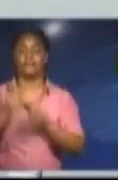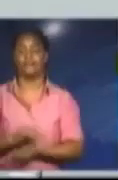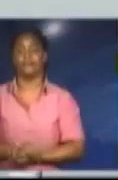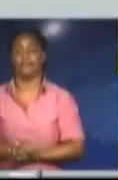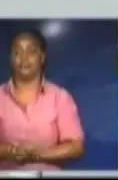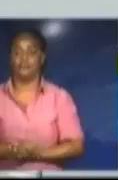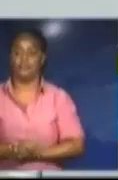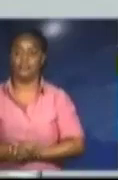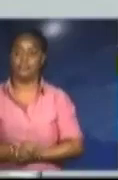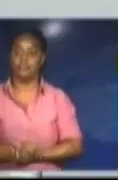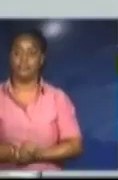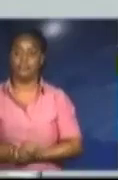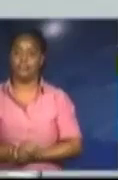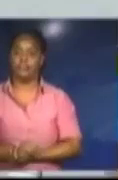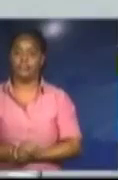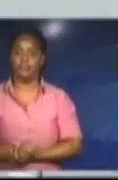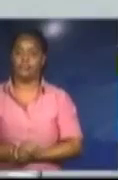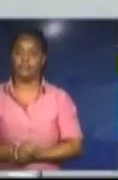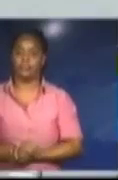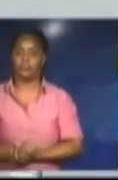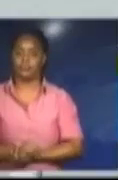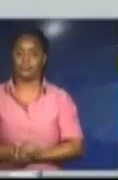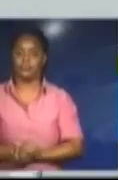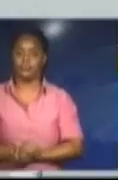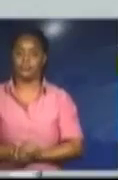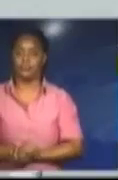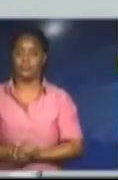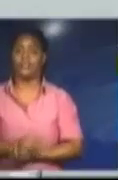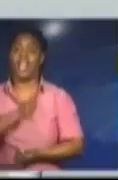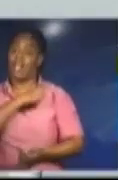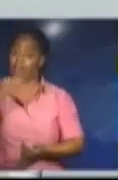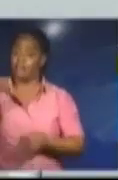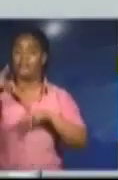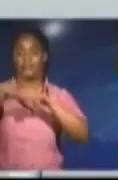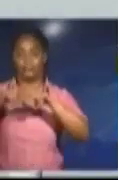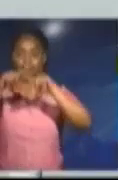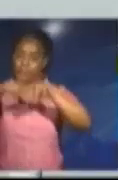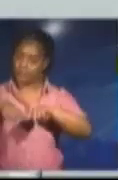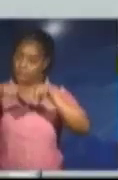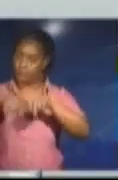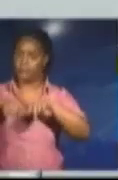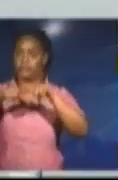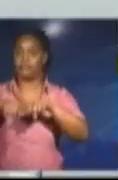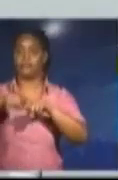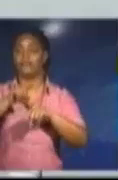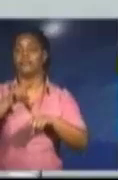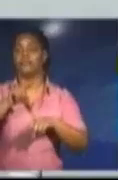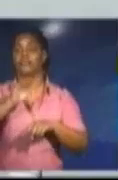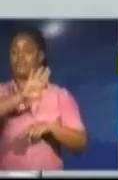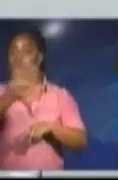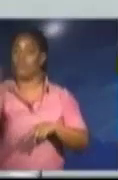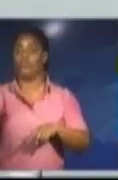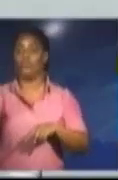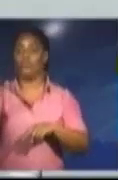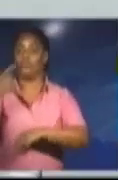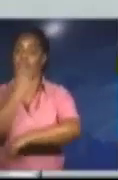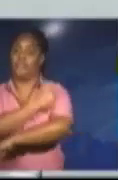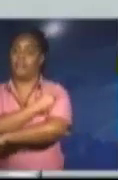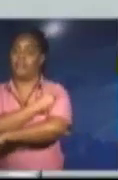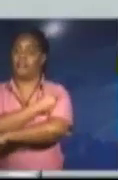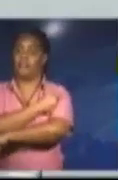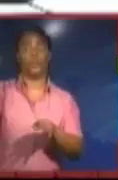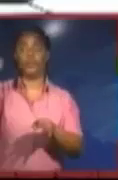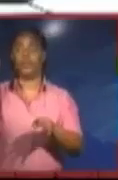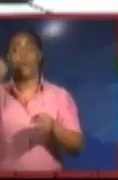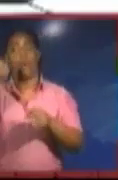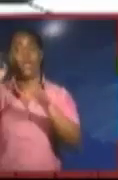recommendations are going to be based on your vaccination status, your medical history, your age, your